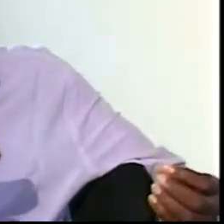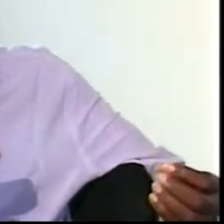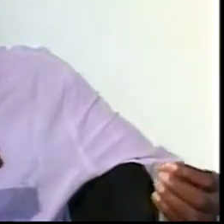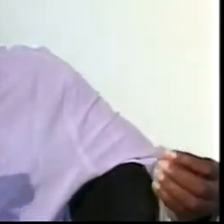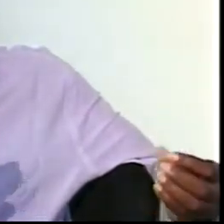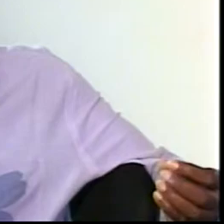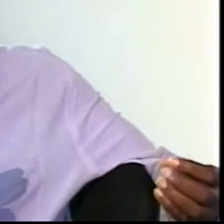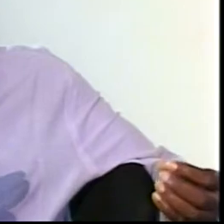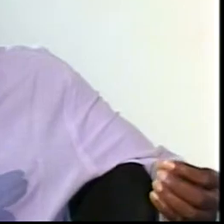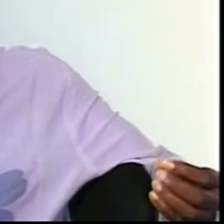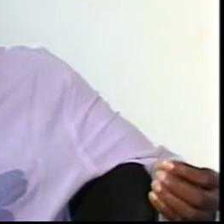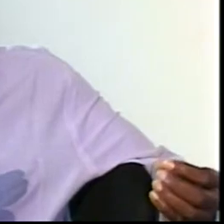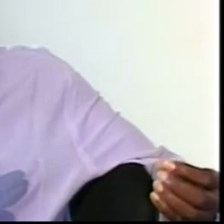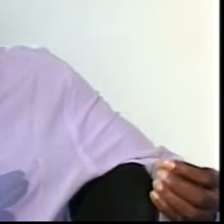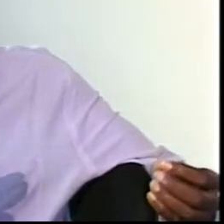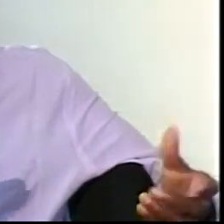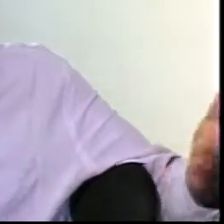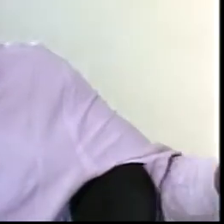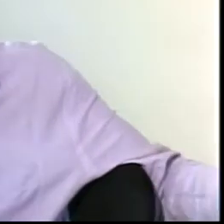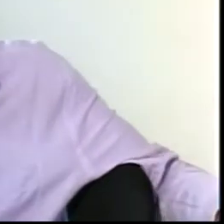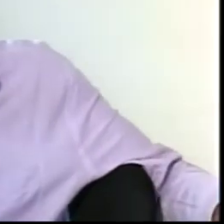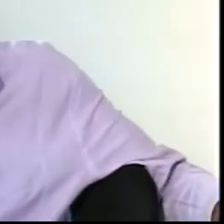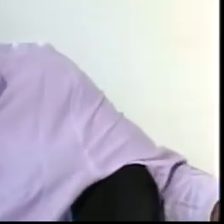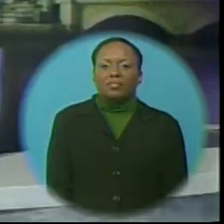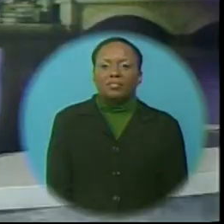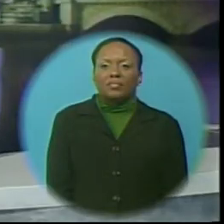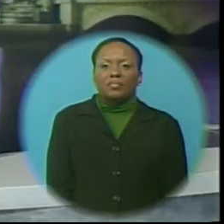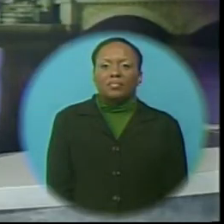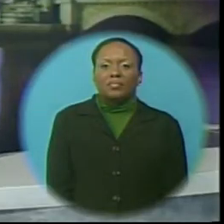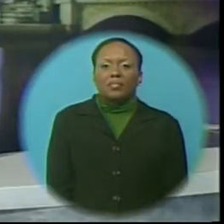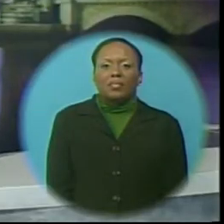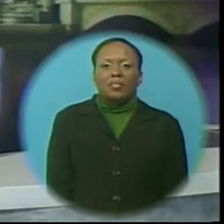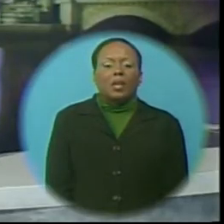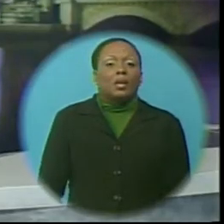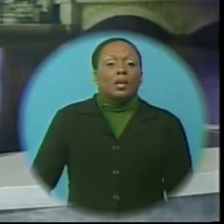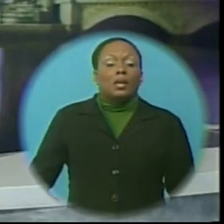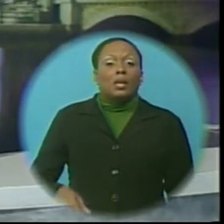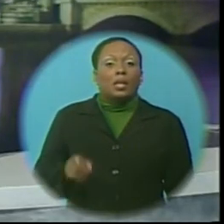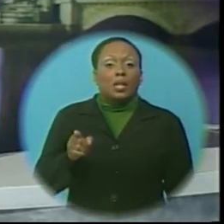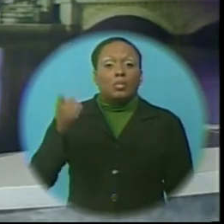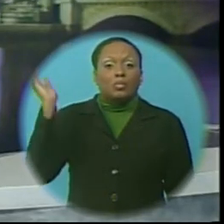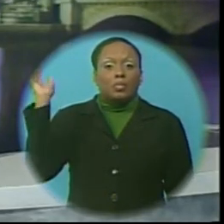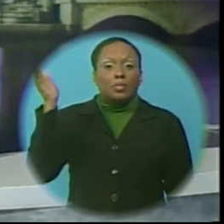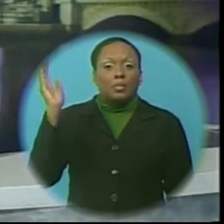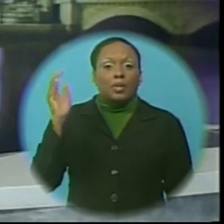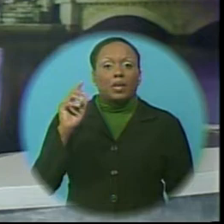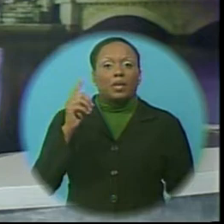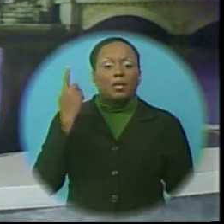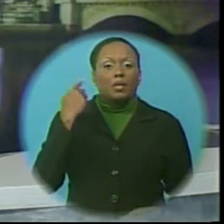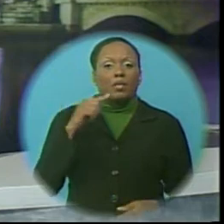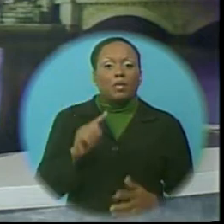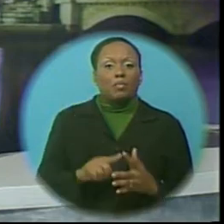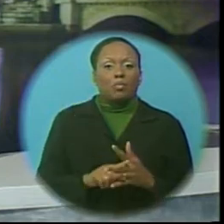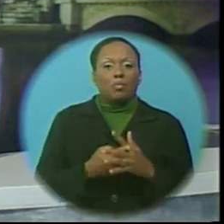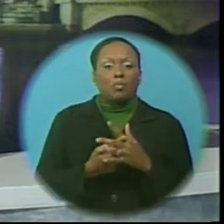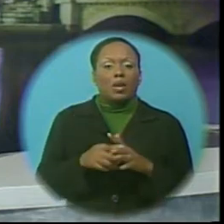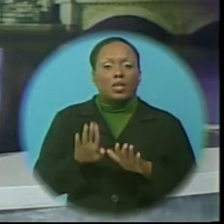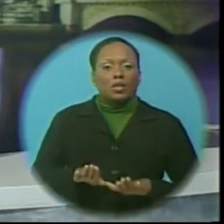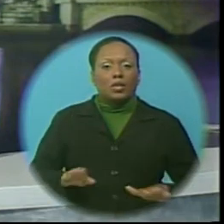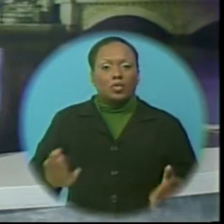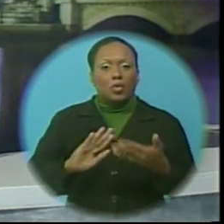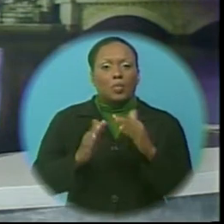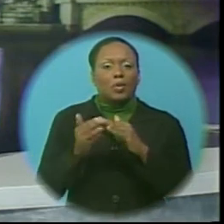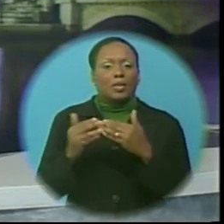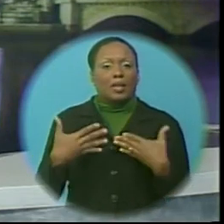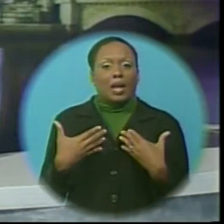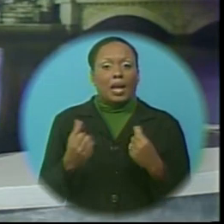importing what they call death foods. Mr. Lashley was speaking during the media launch of a children's community